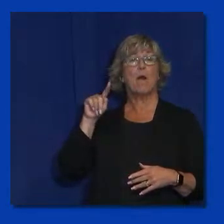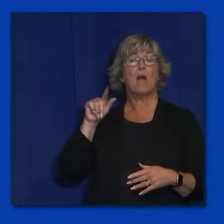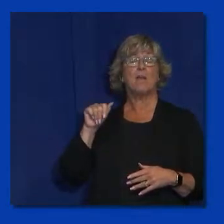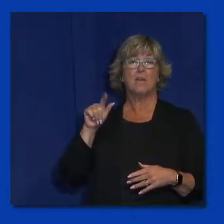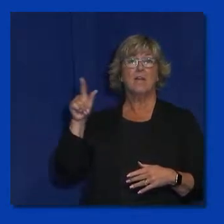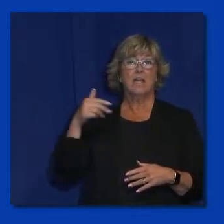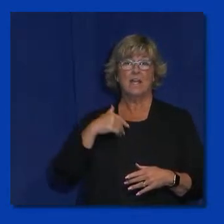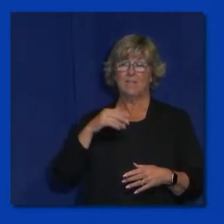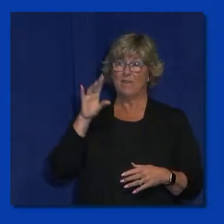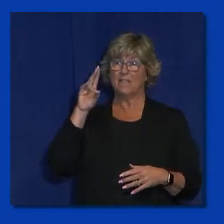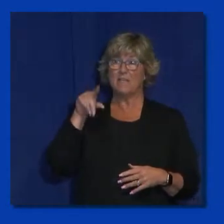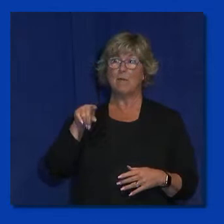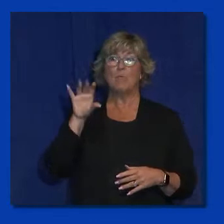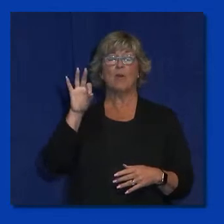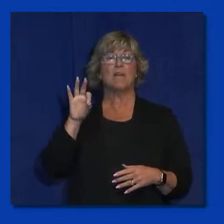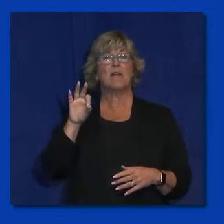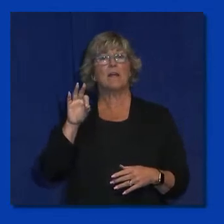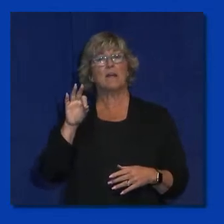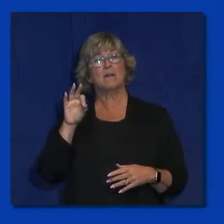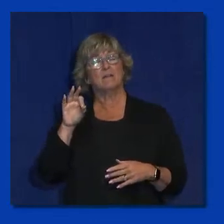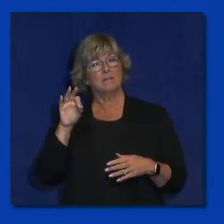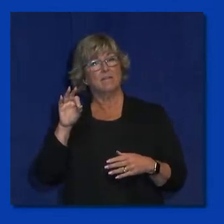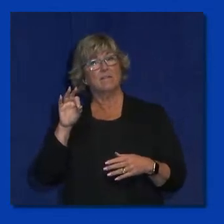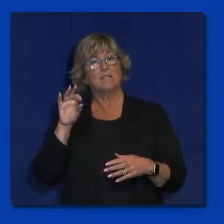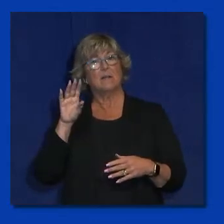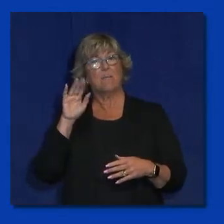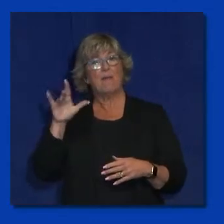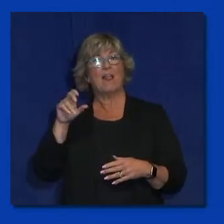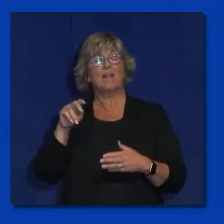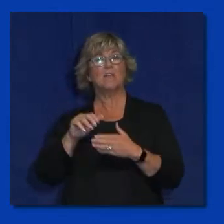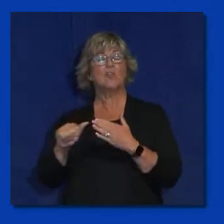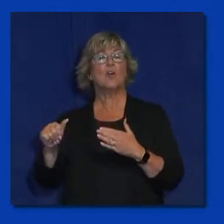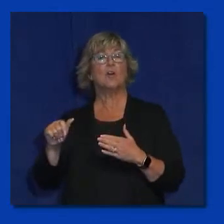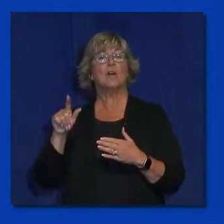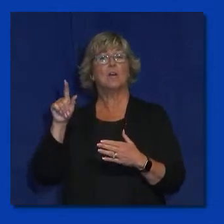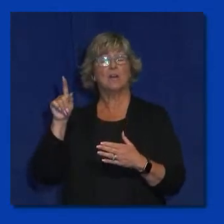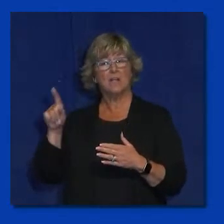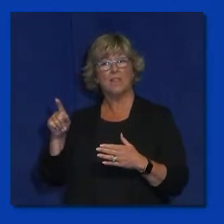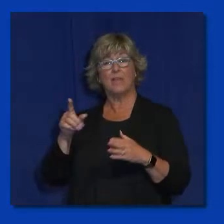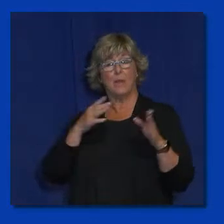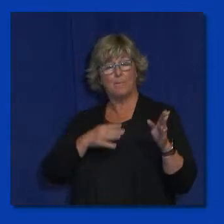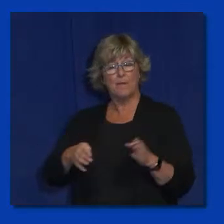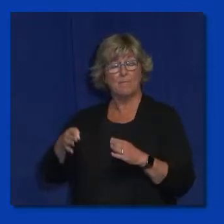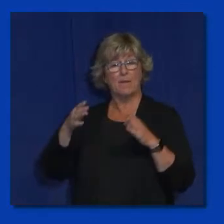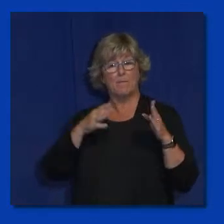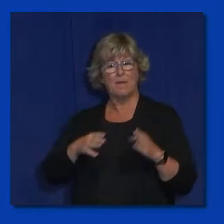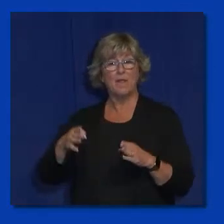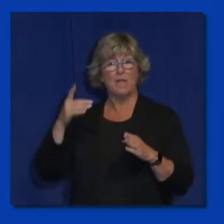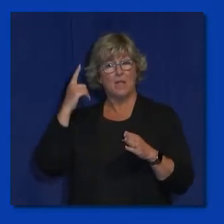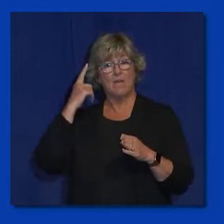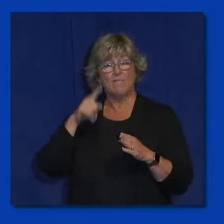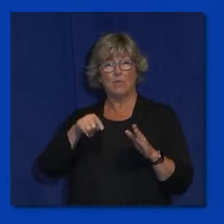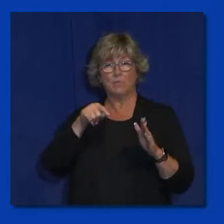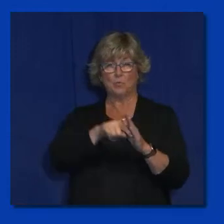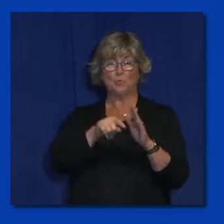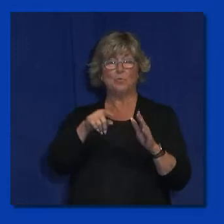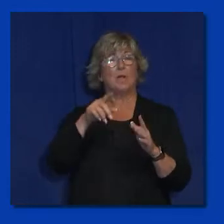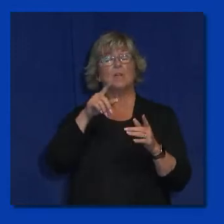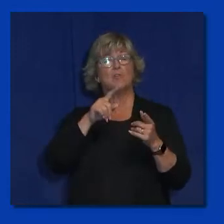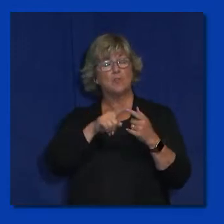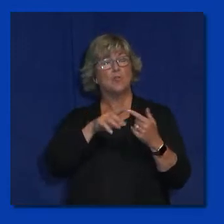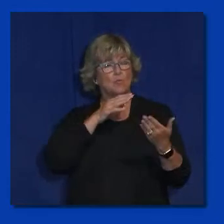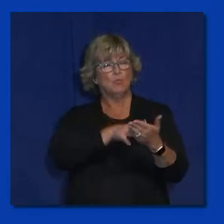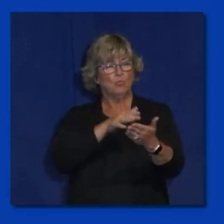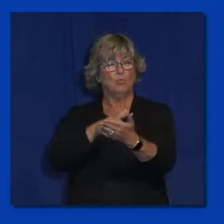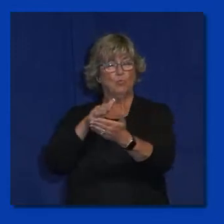million proposal to create a new, task force doesn't do justice, but enforcement and strategy for vertical prosecution investigations to really